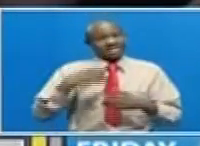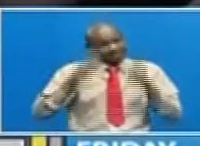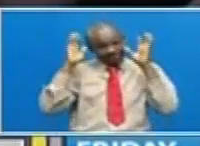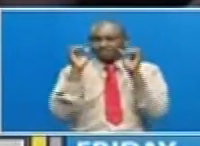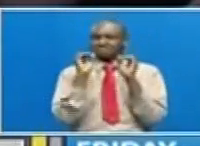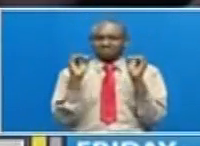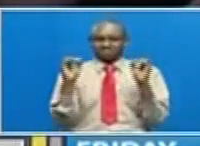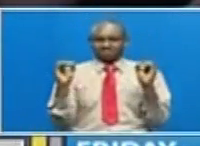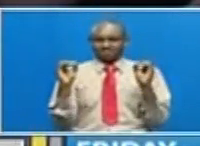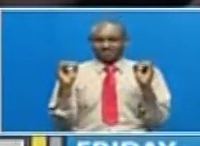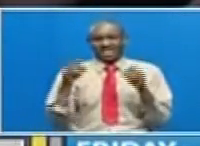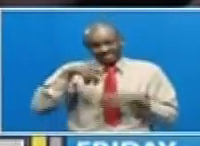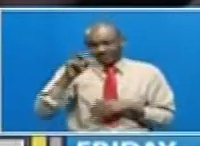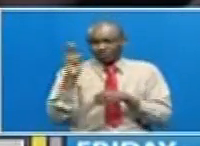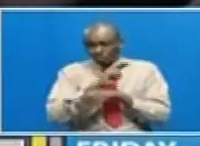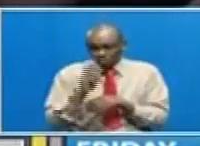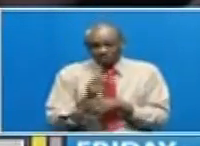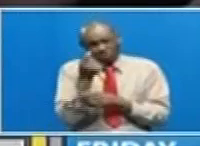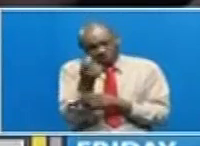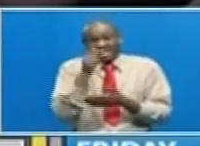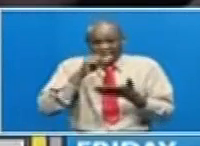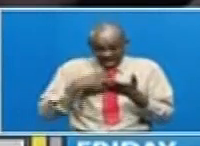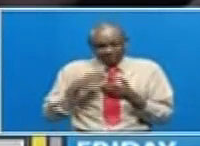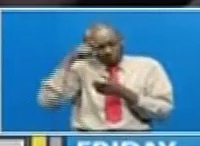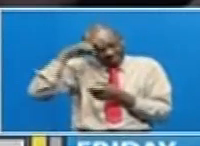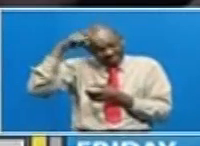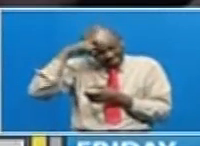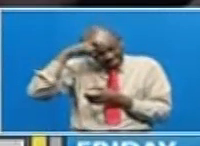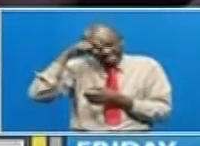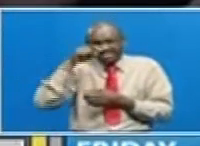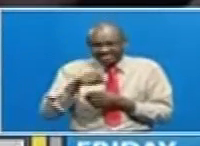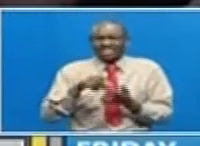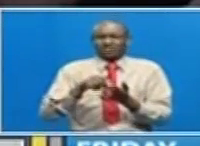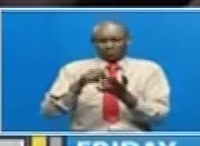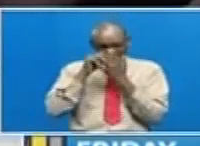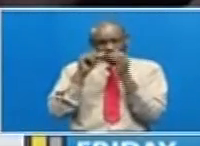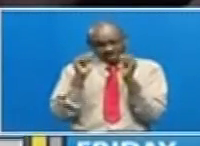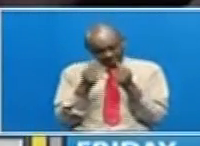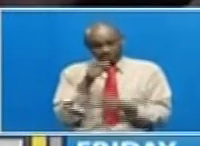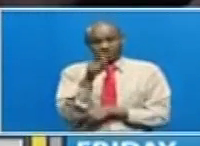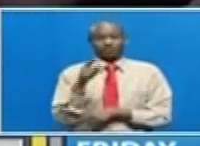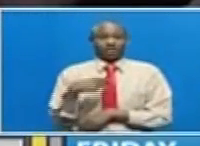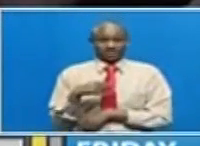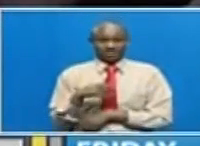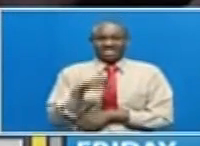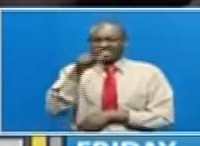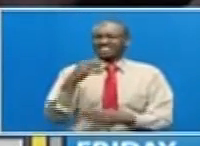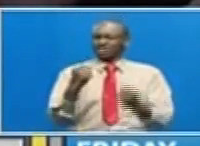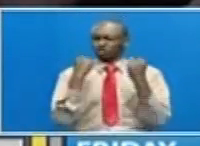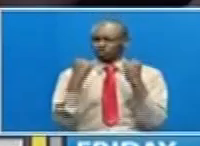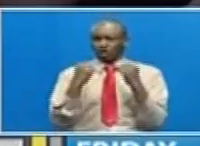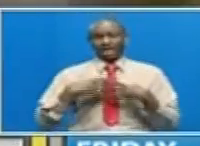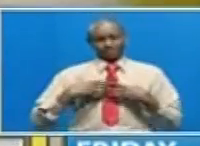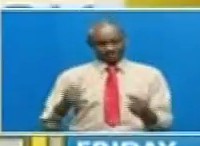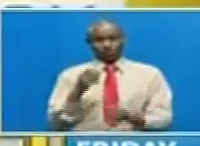up, Zapata said. She used the little food they had wisely. This is a very special rescue case for us. She's a very strong and